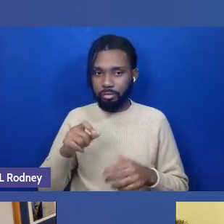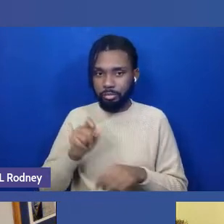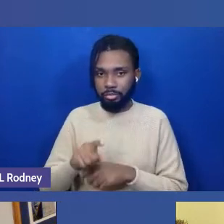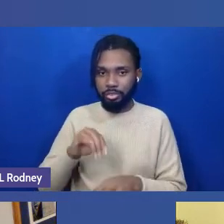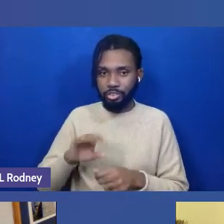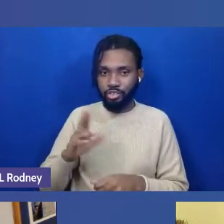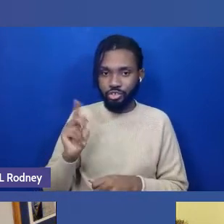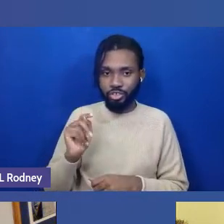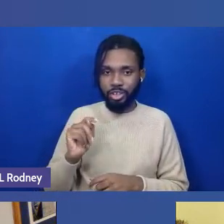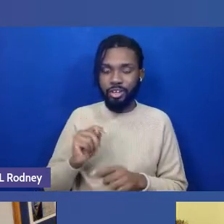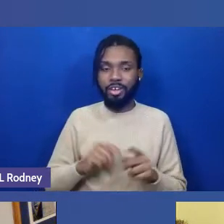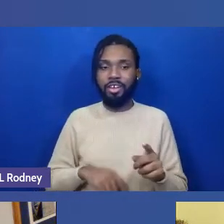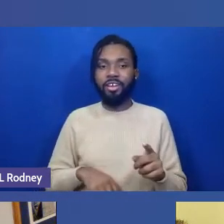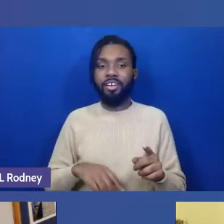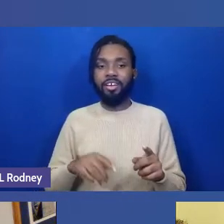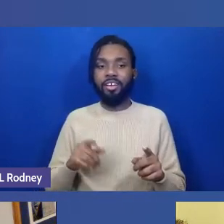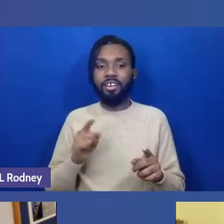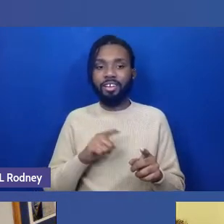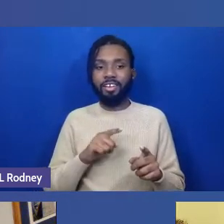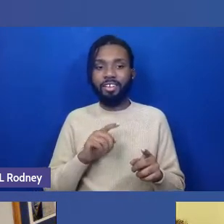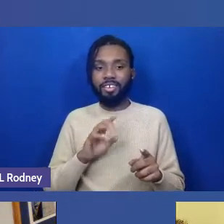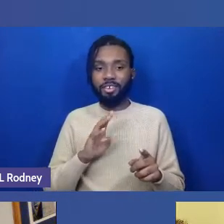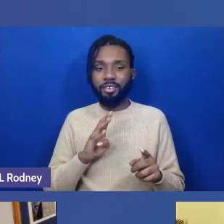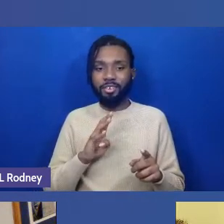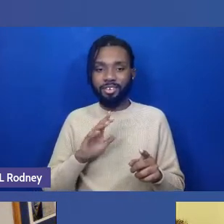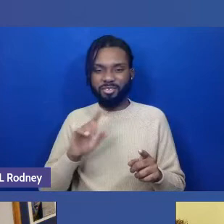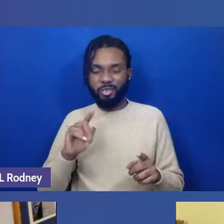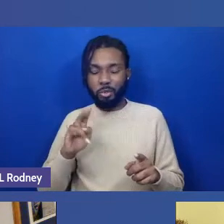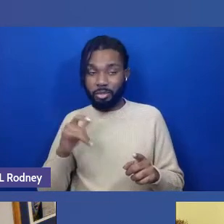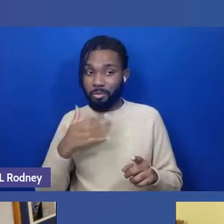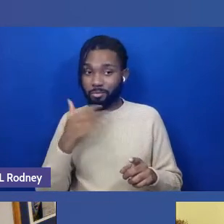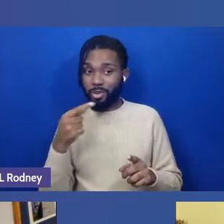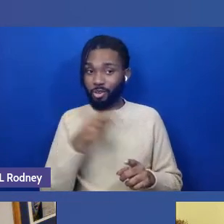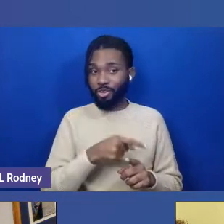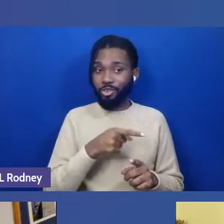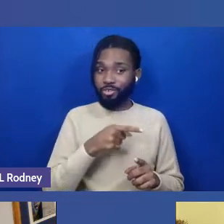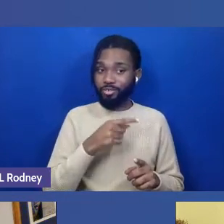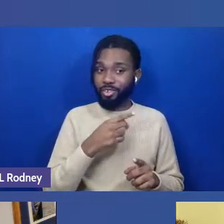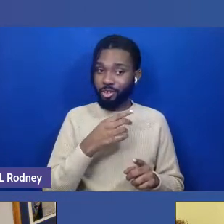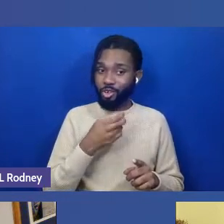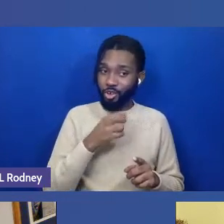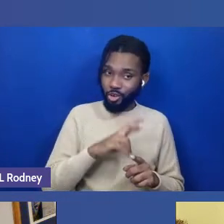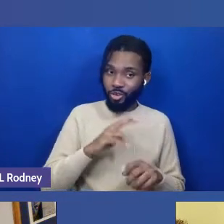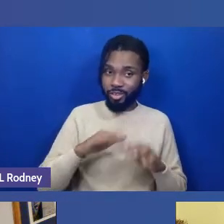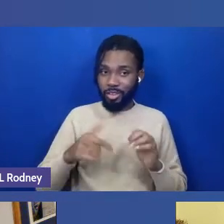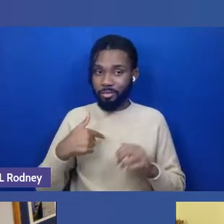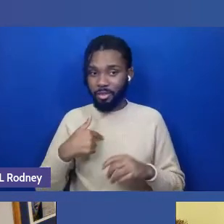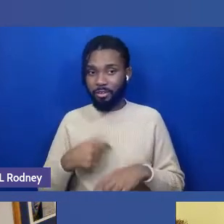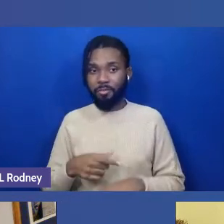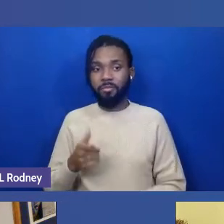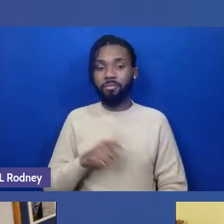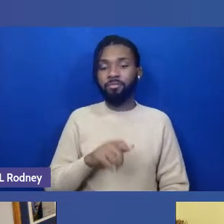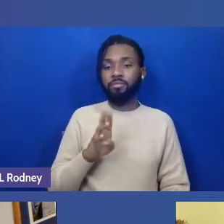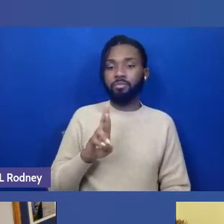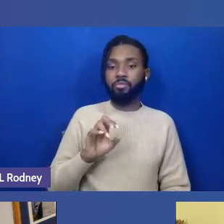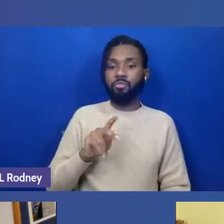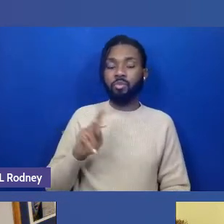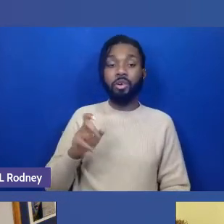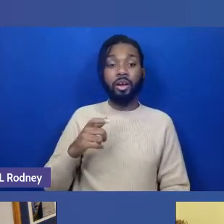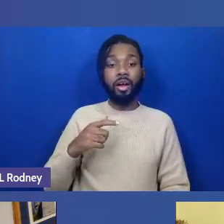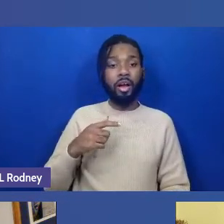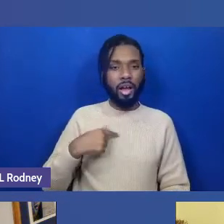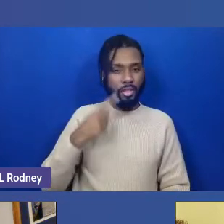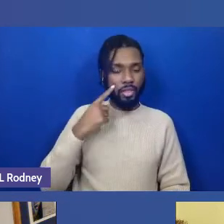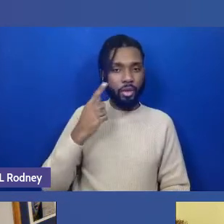her than me. I like that. I think the thing that we are the least transparent about in